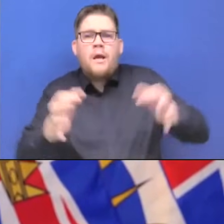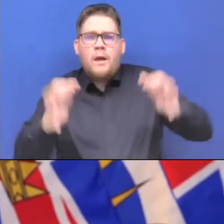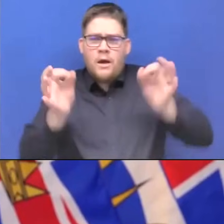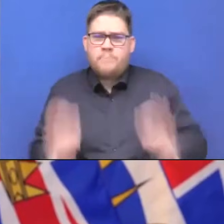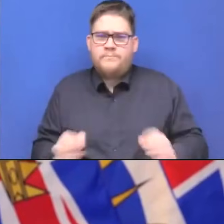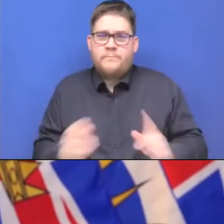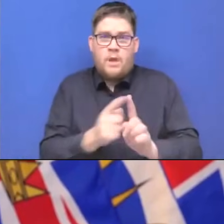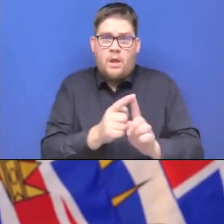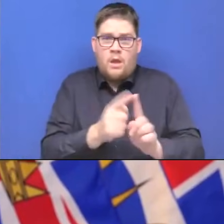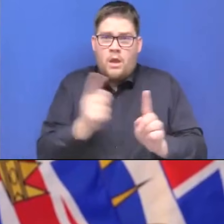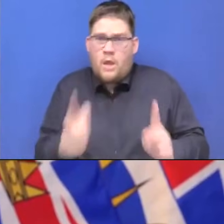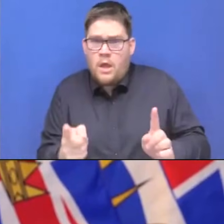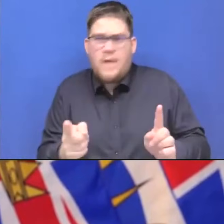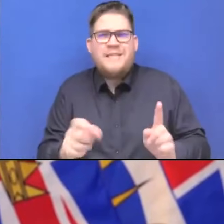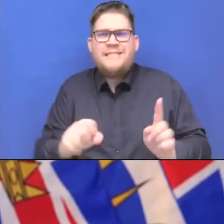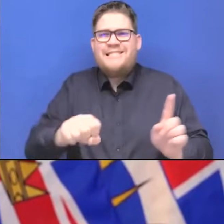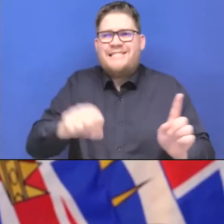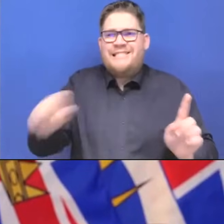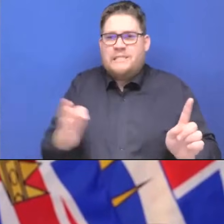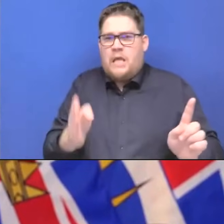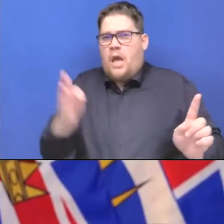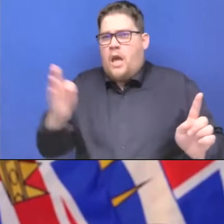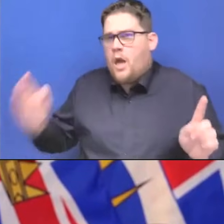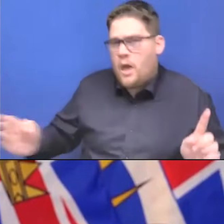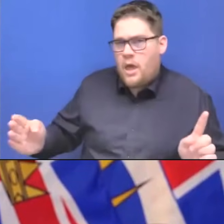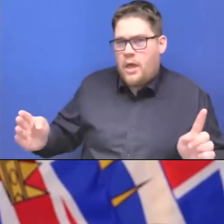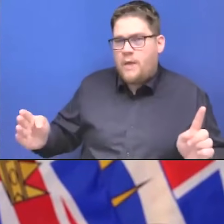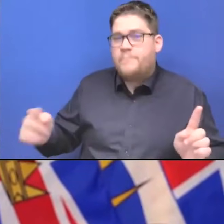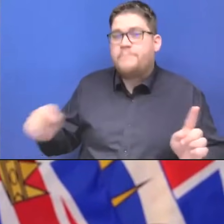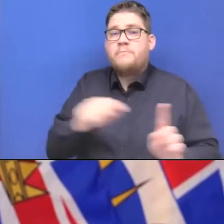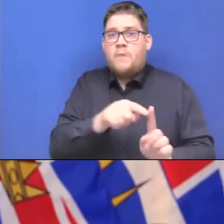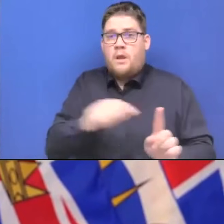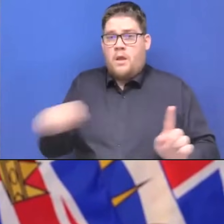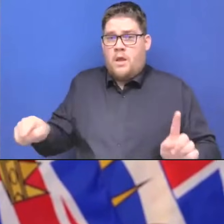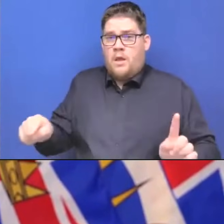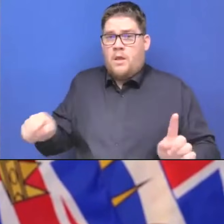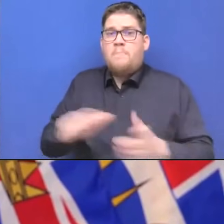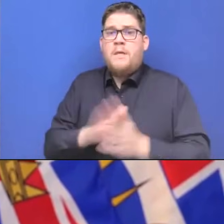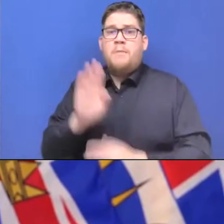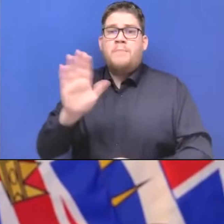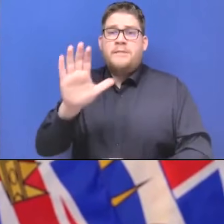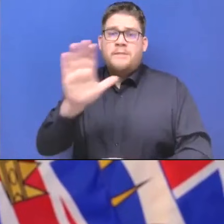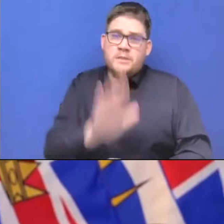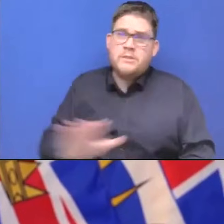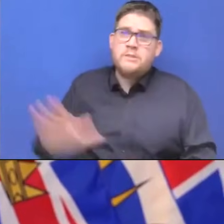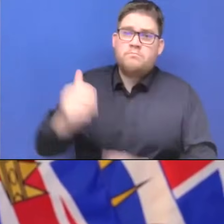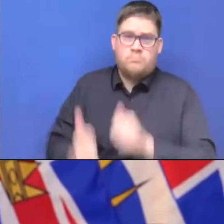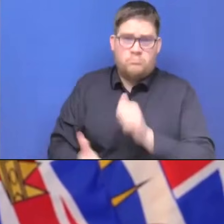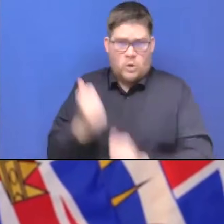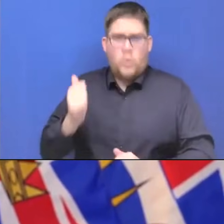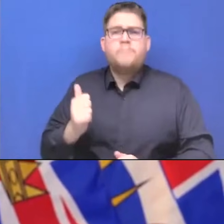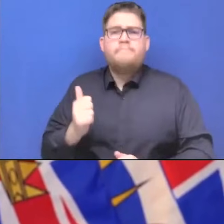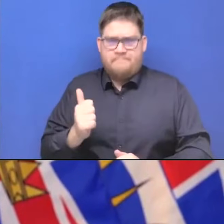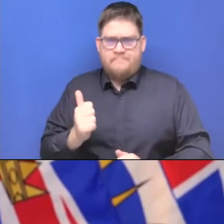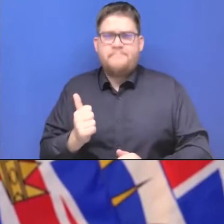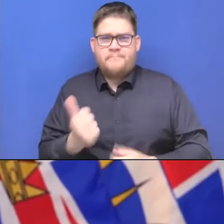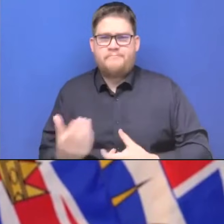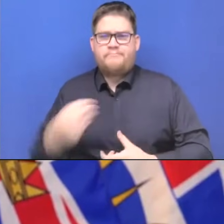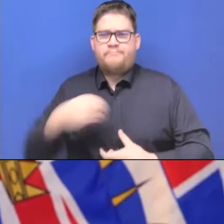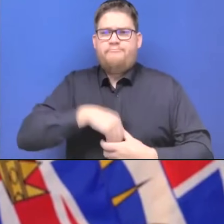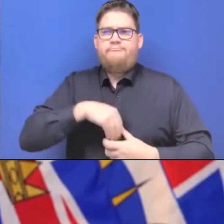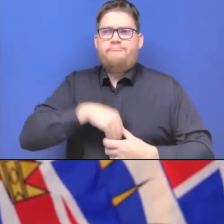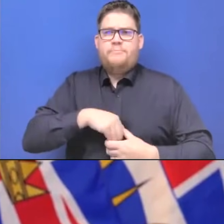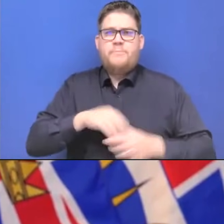the vast majority of people in British Columbia have had the benefit of getting a mature response before they had their dose